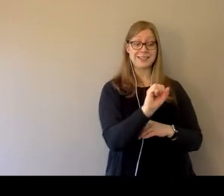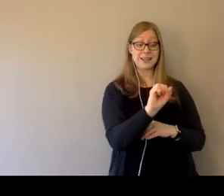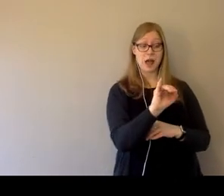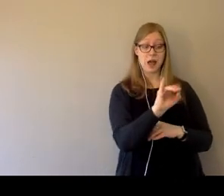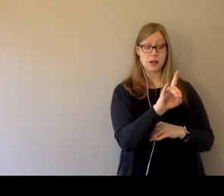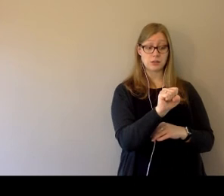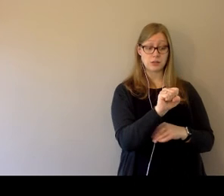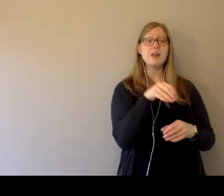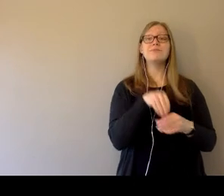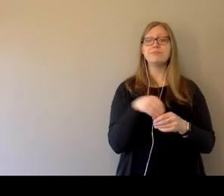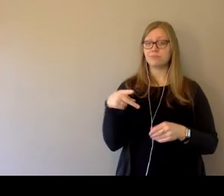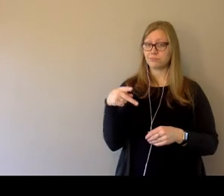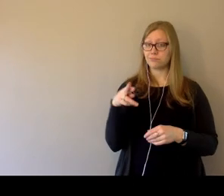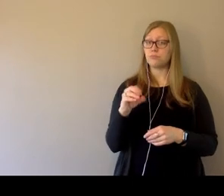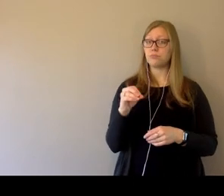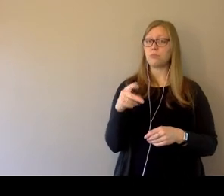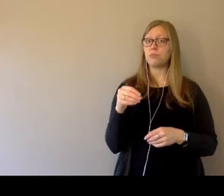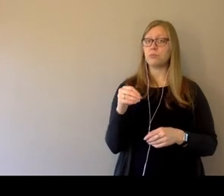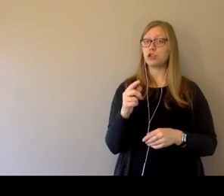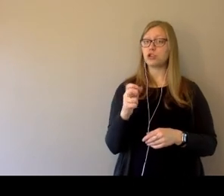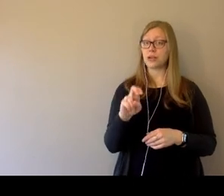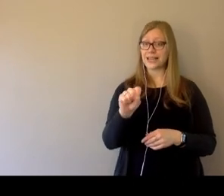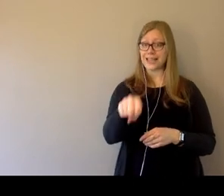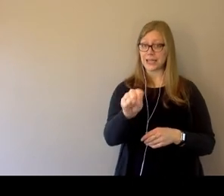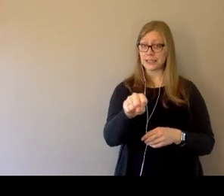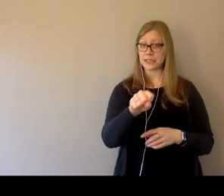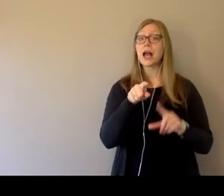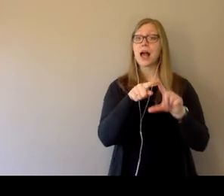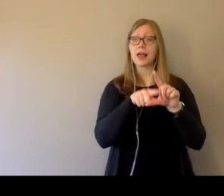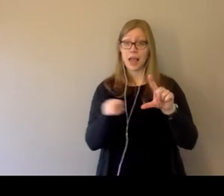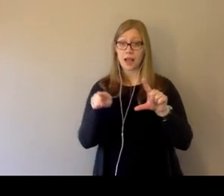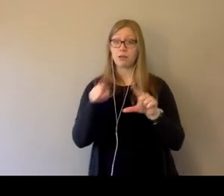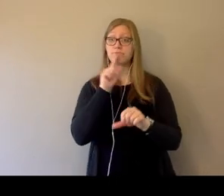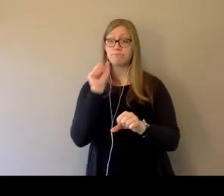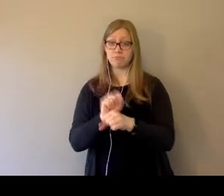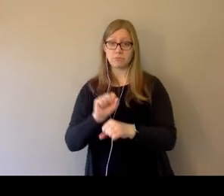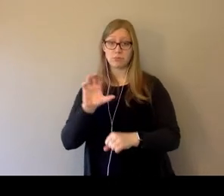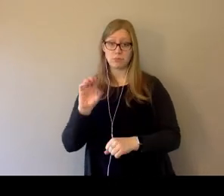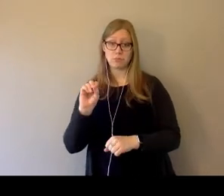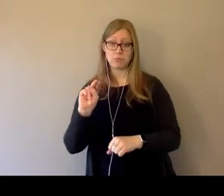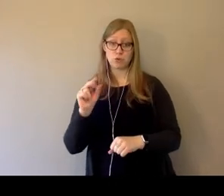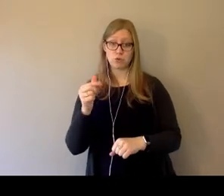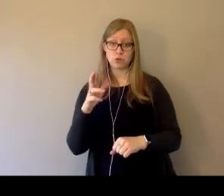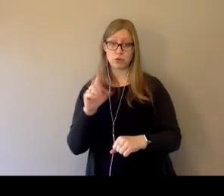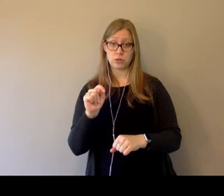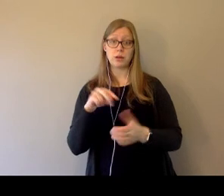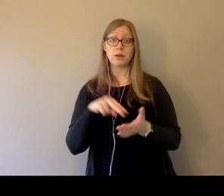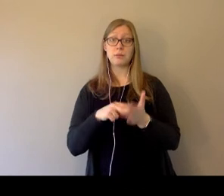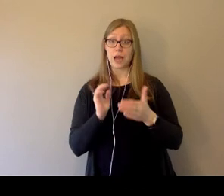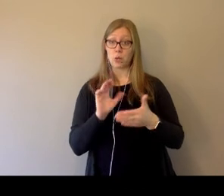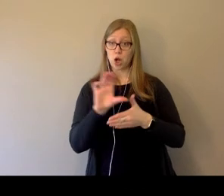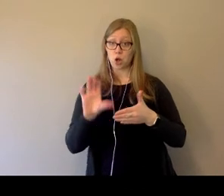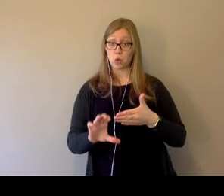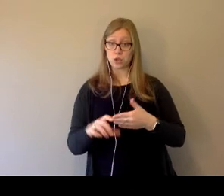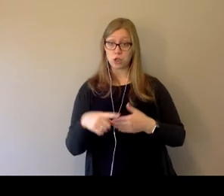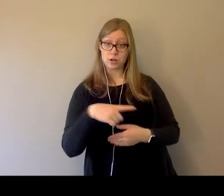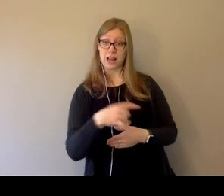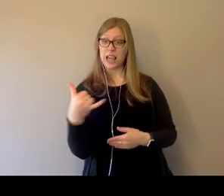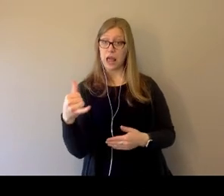angle is in fact congruent. So we can make the conclusion that triangle